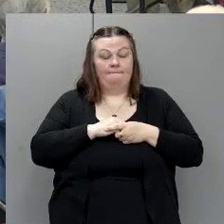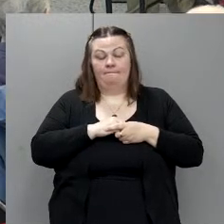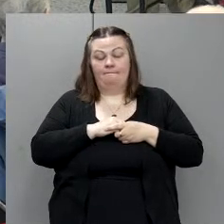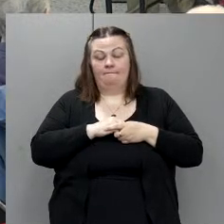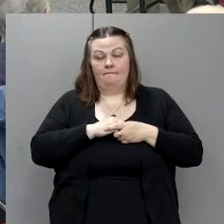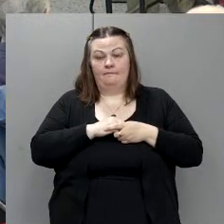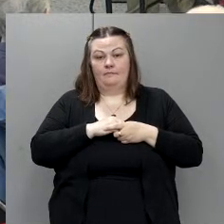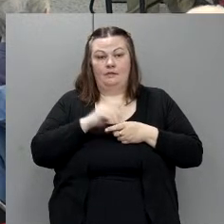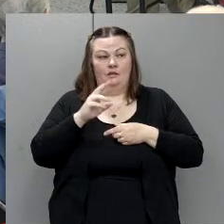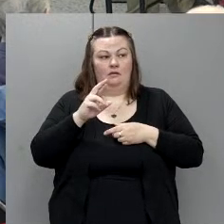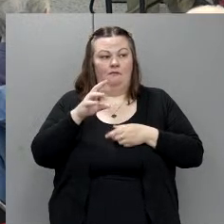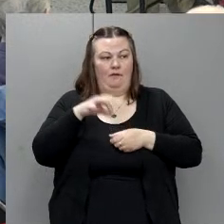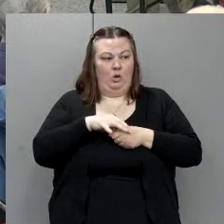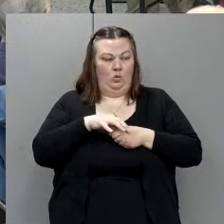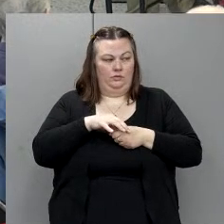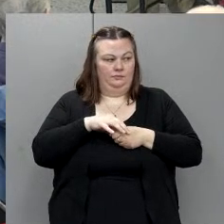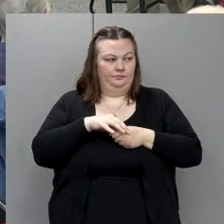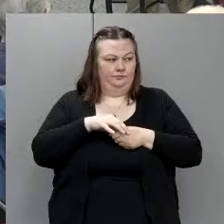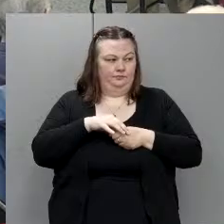Roll call vote.